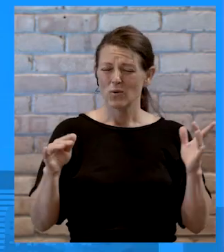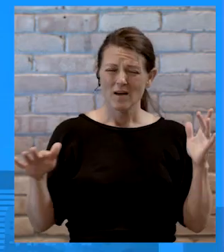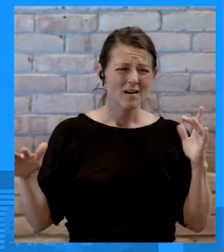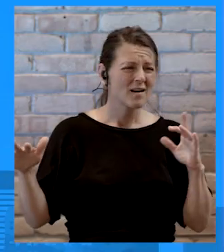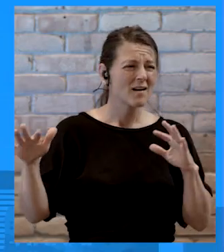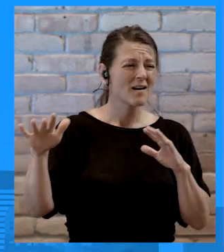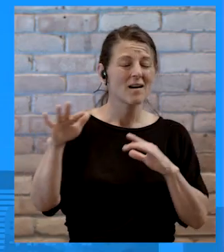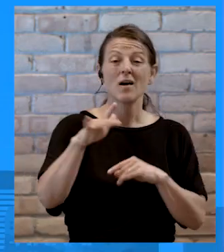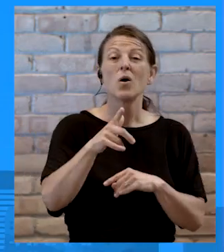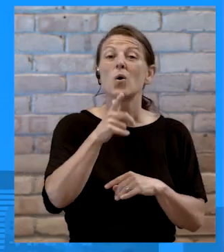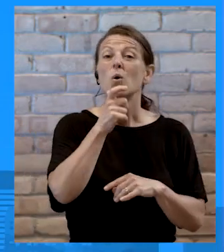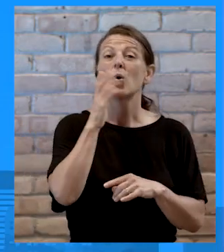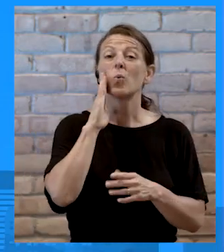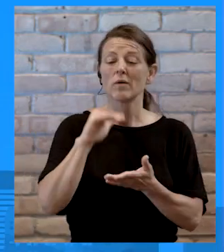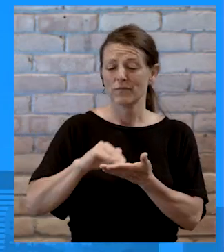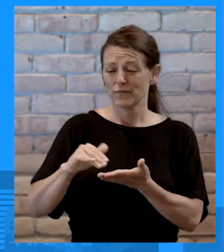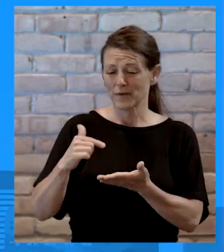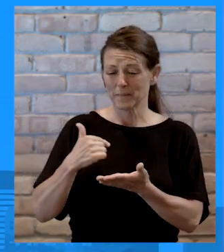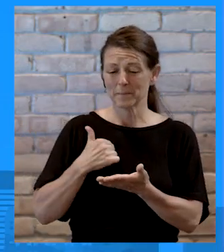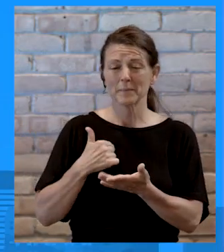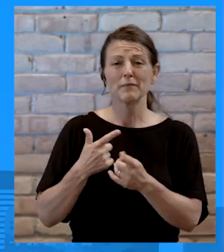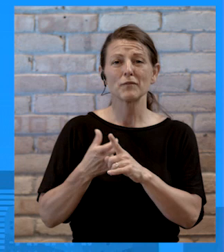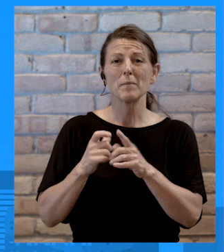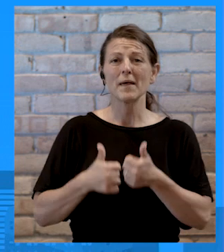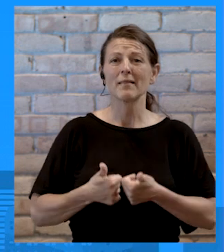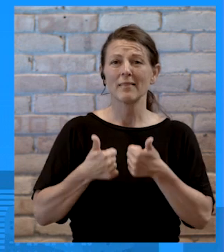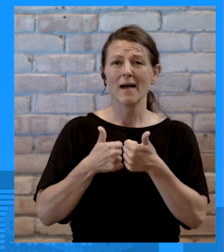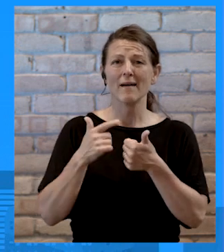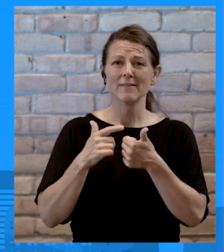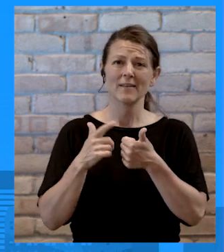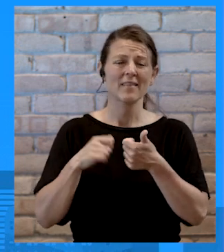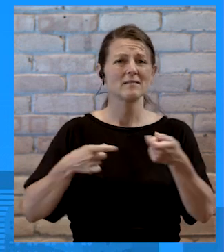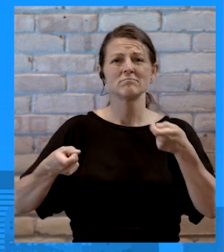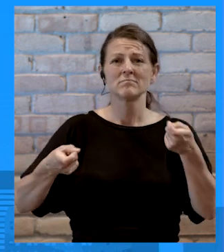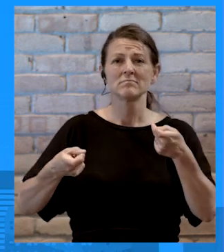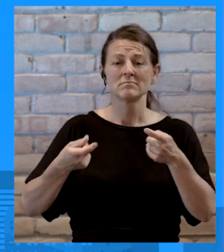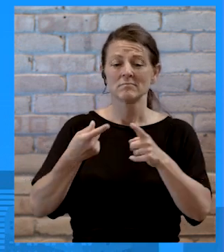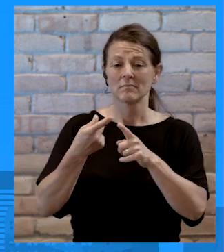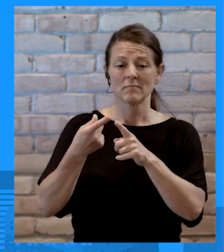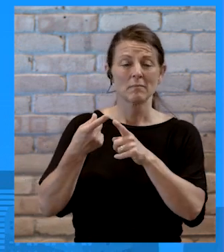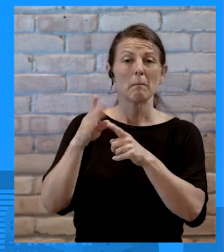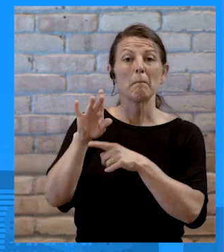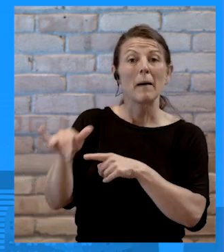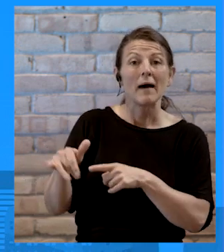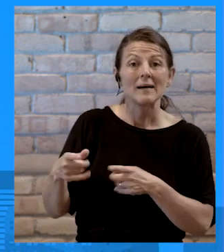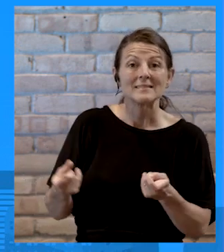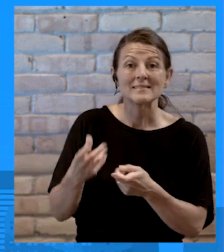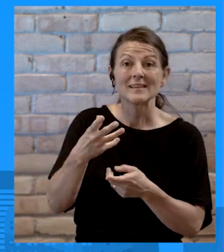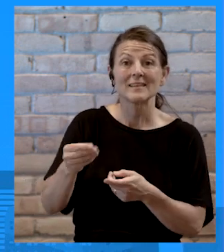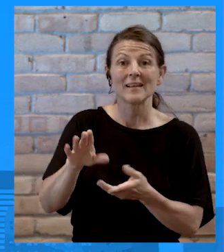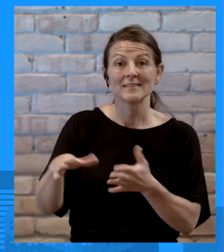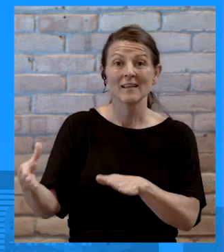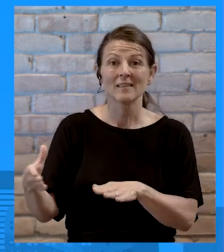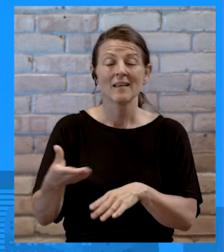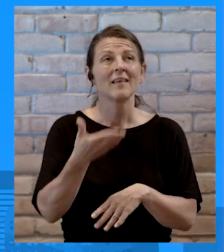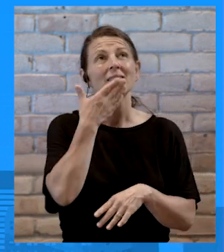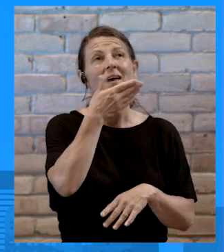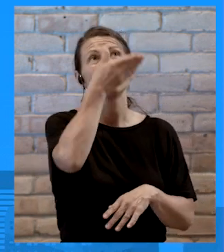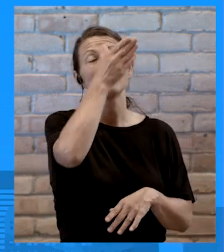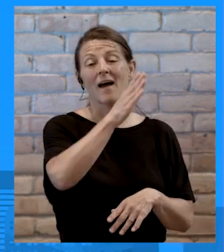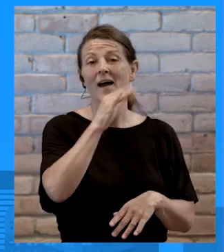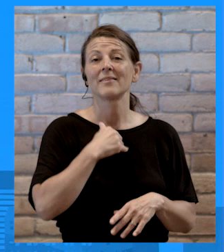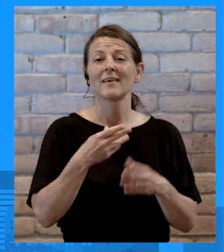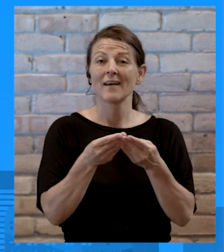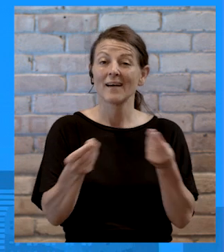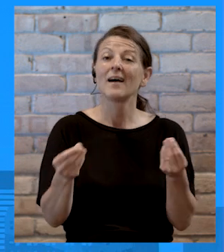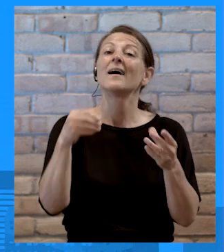who will free me from this life that is dominated by sin and death? Thank God. The answer